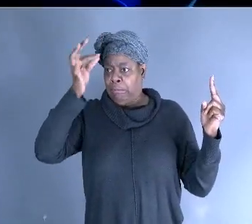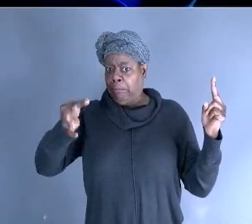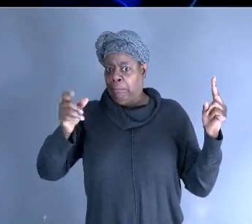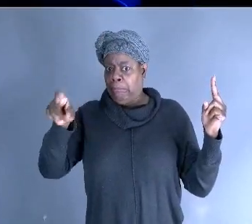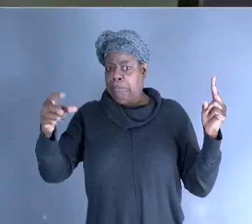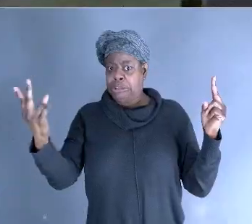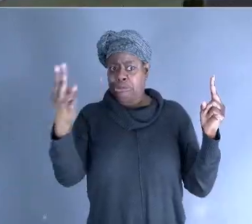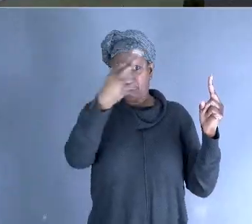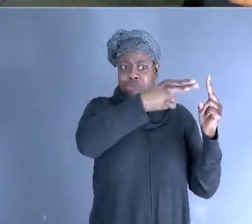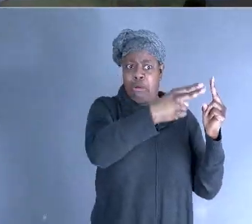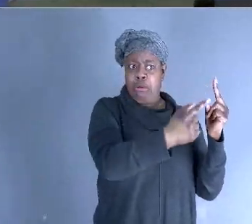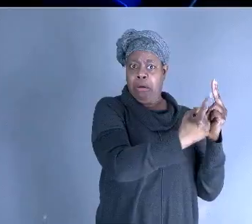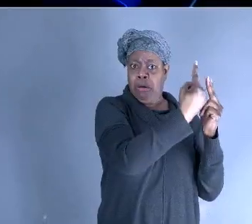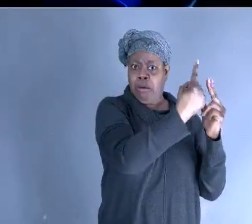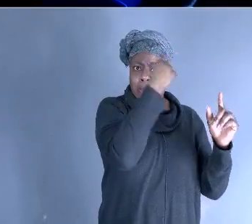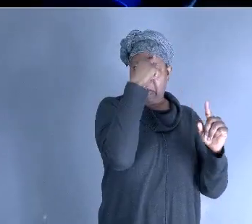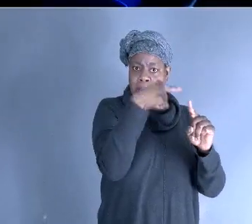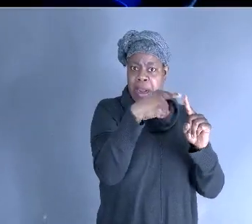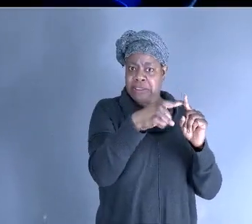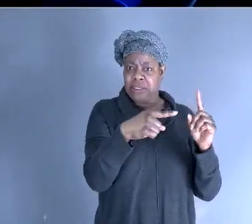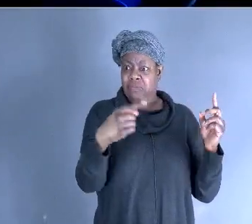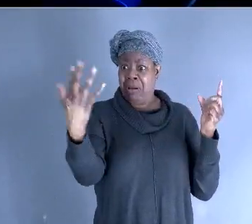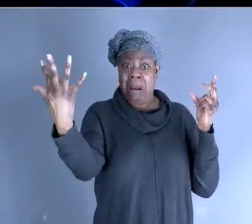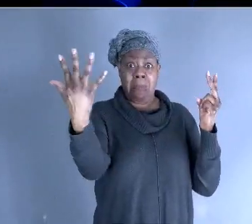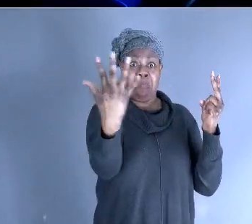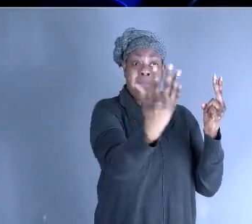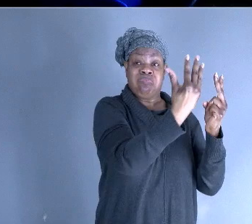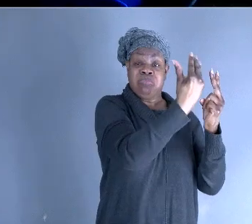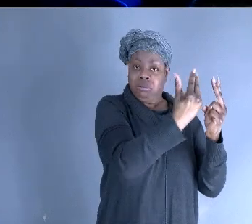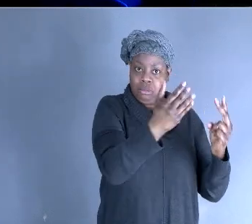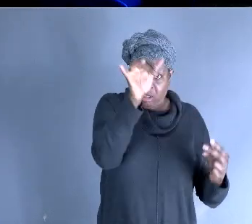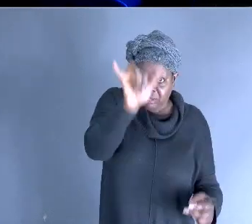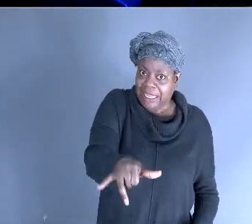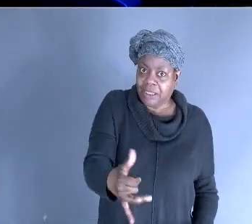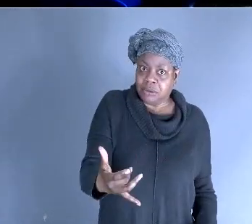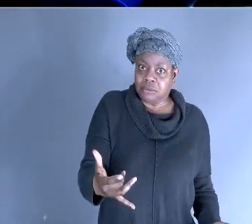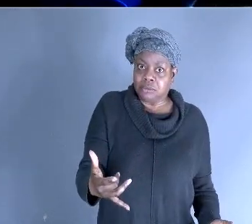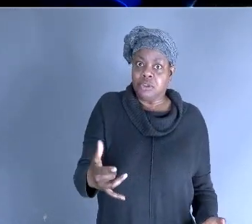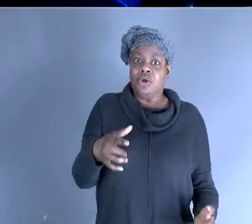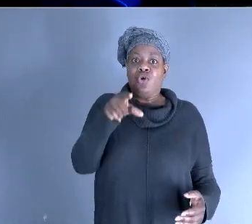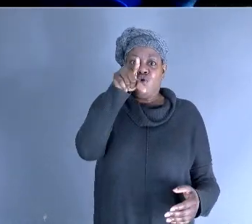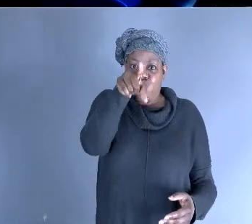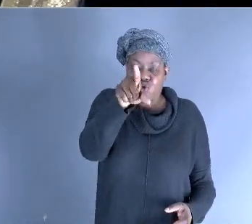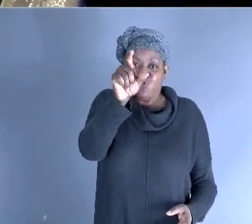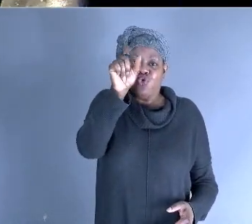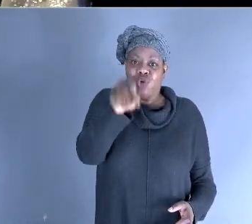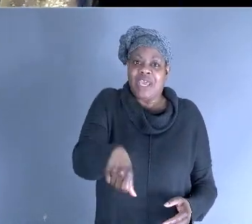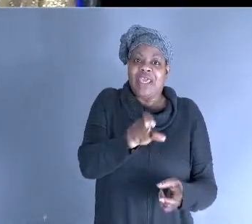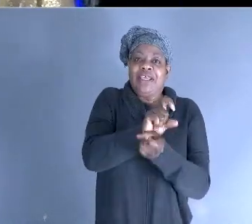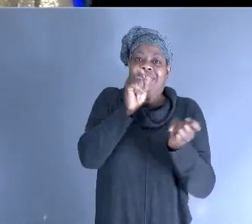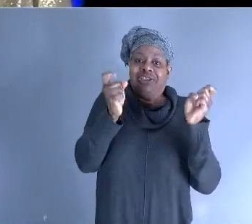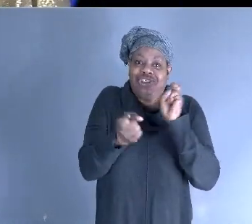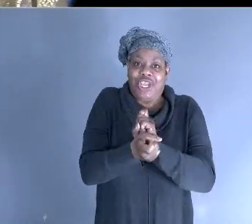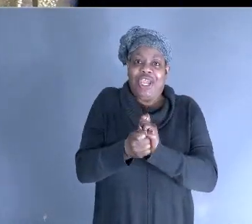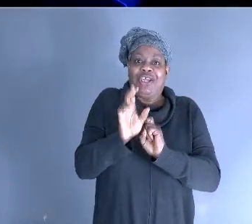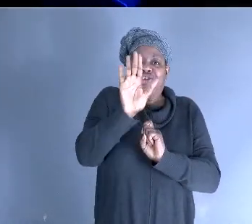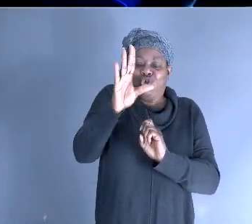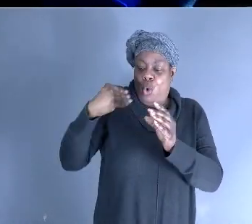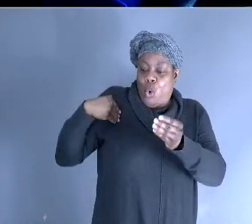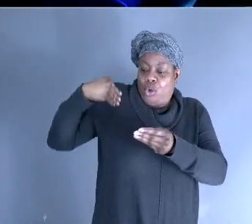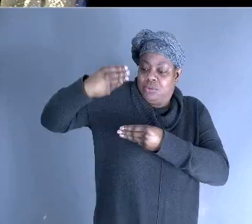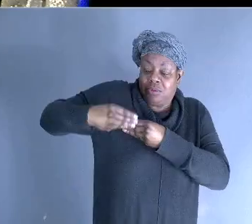carrier that you will rewrite your story. You will rewrite the legacy. You were